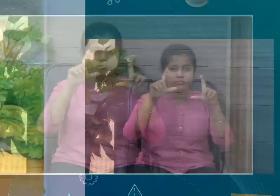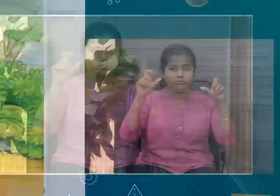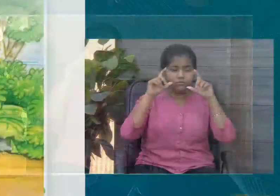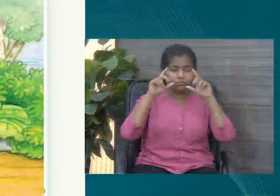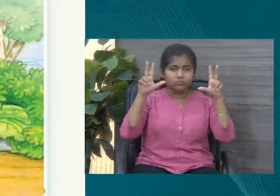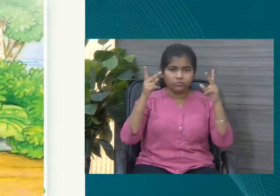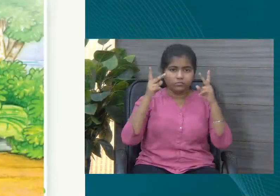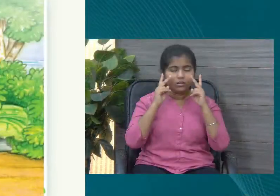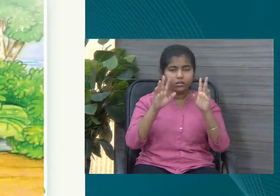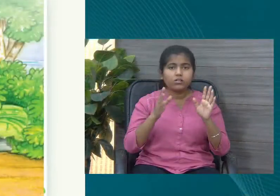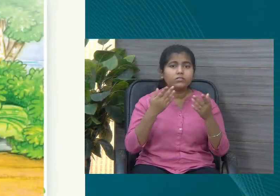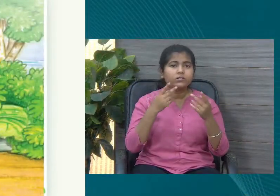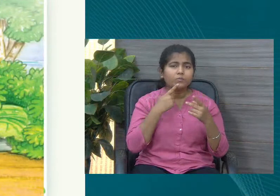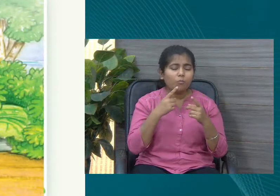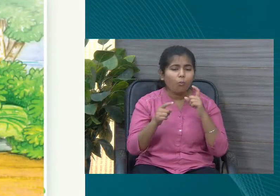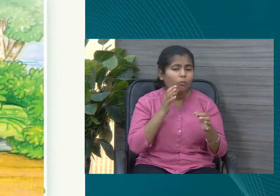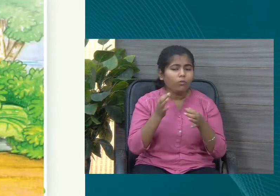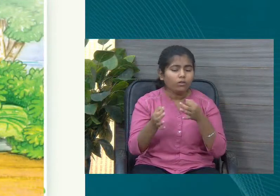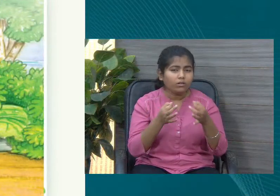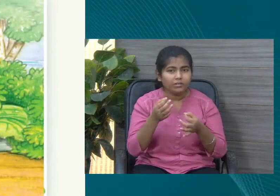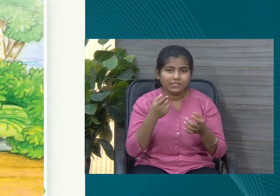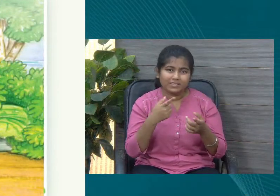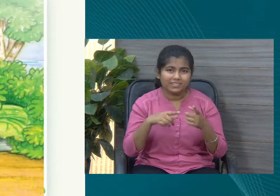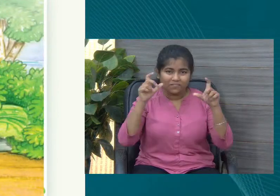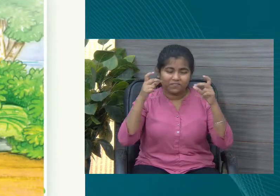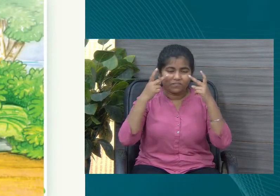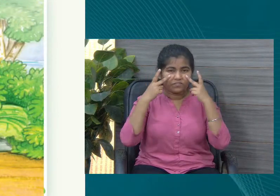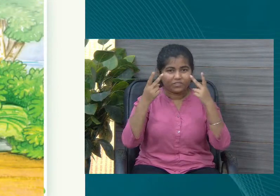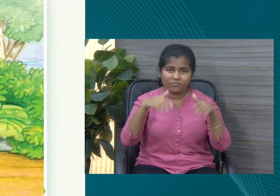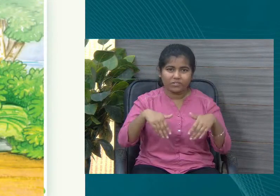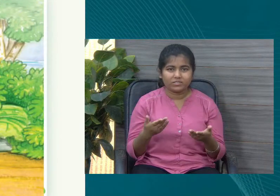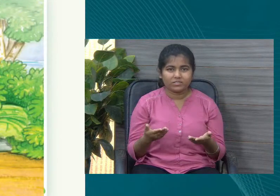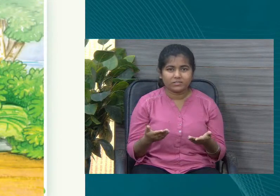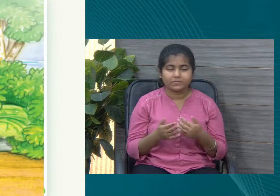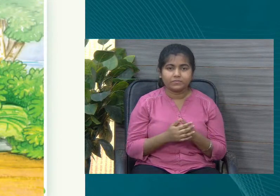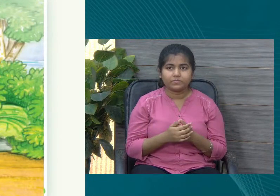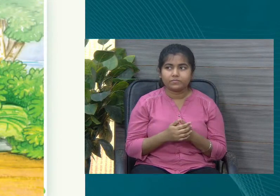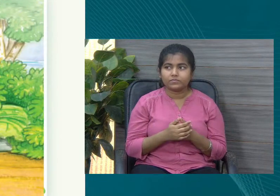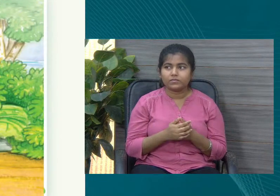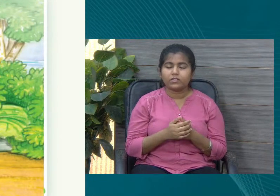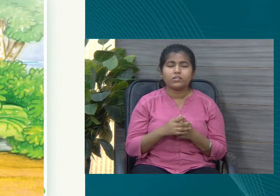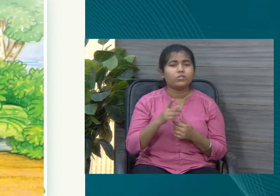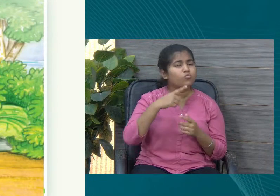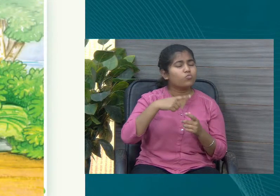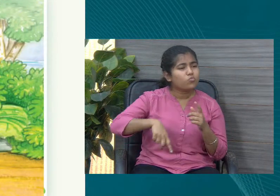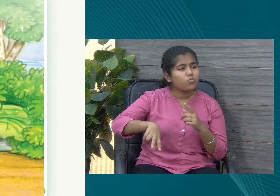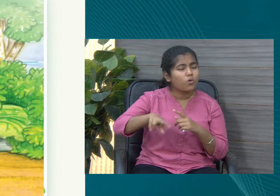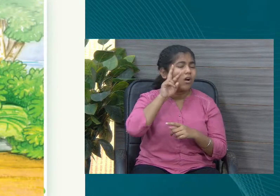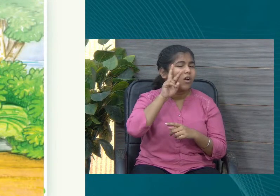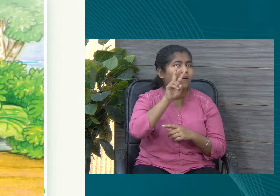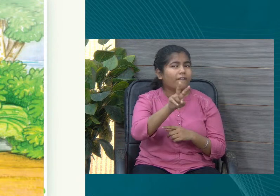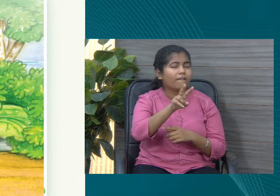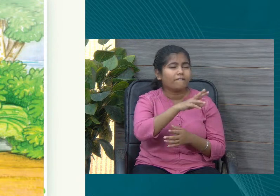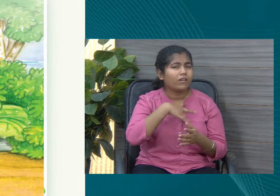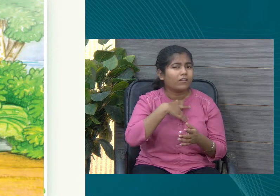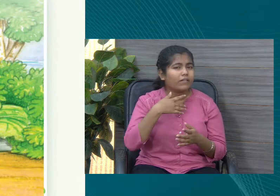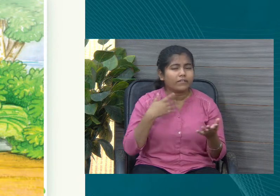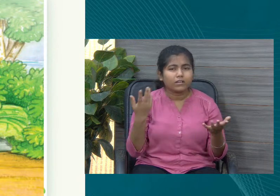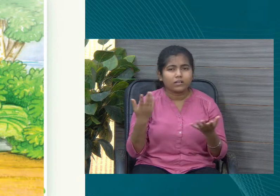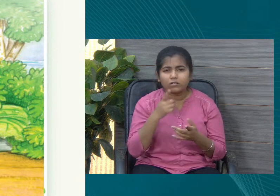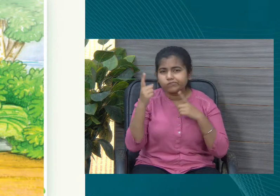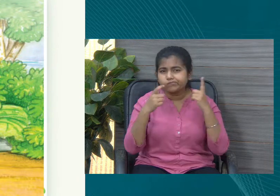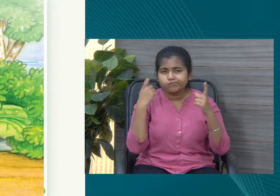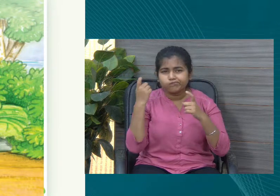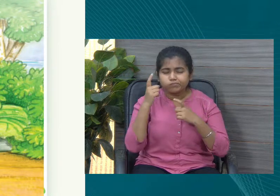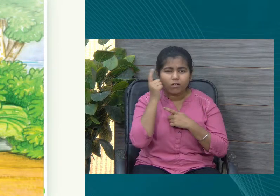well. Now, can you see this picture? Yes. What actually do you think? Ma'am, he is